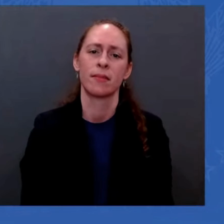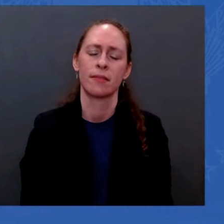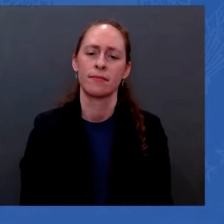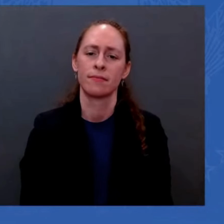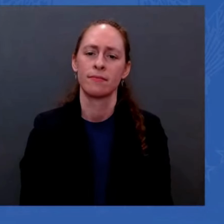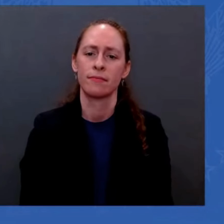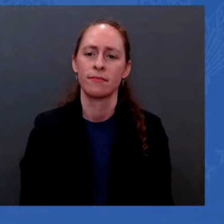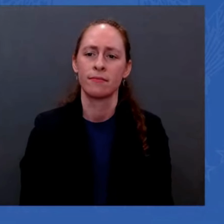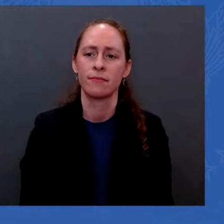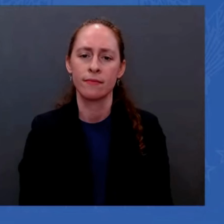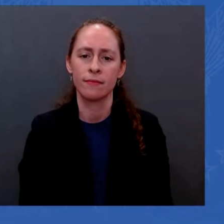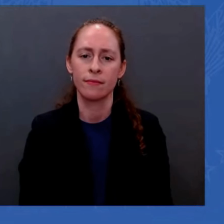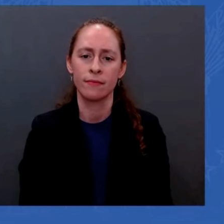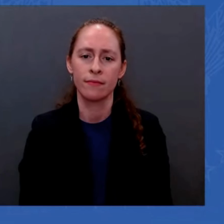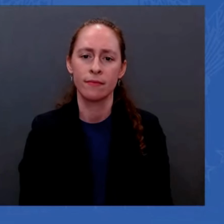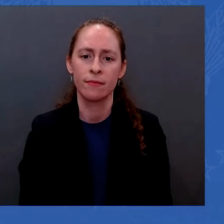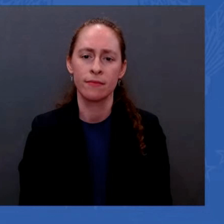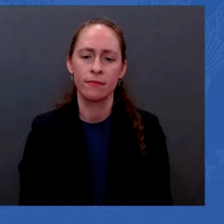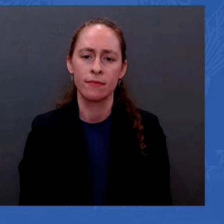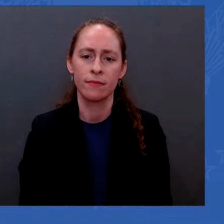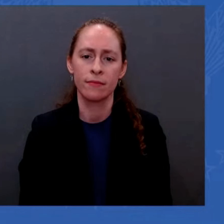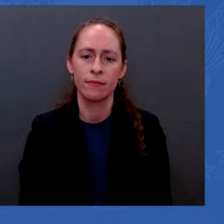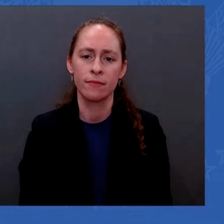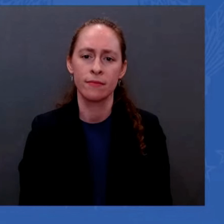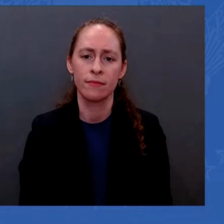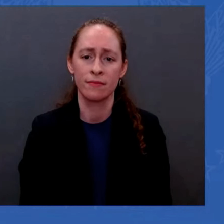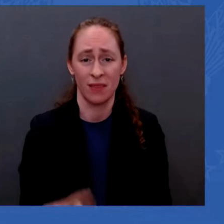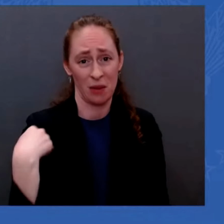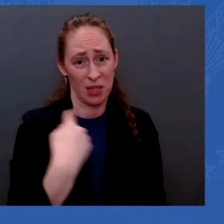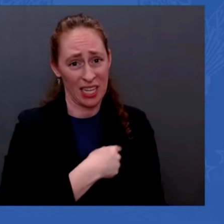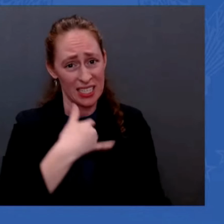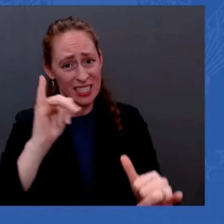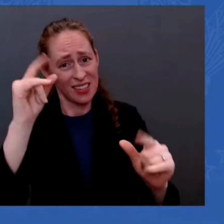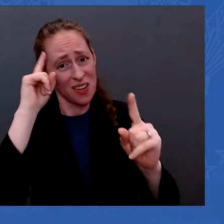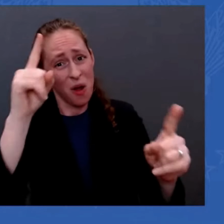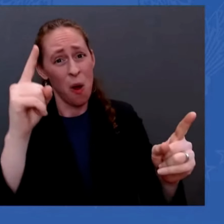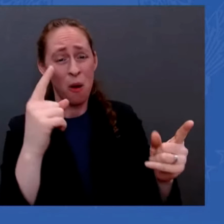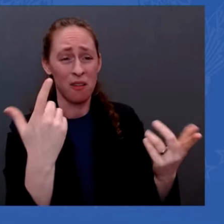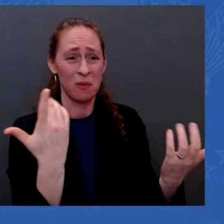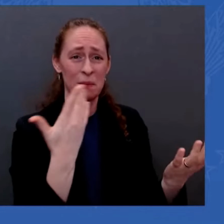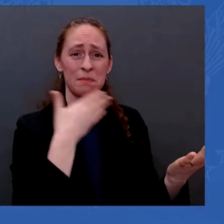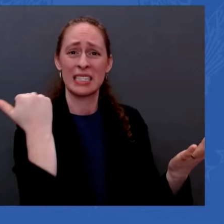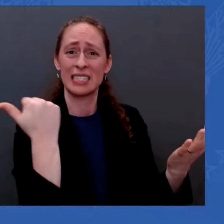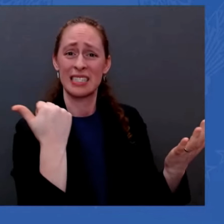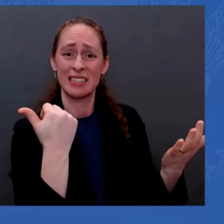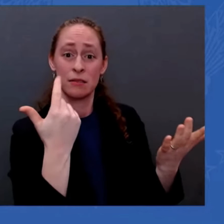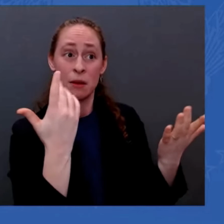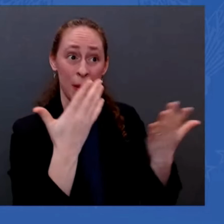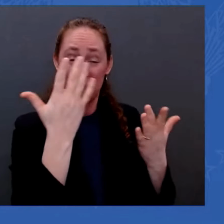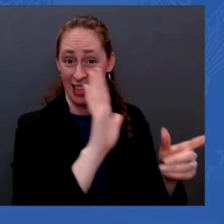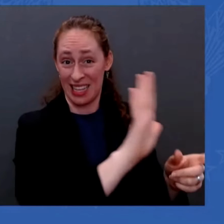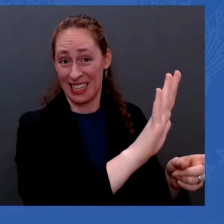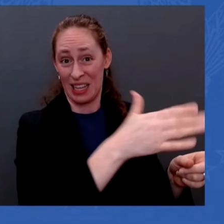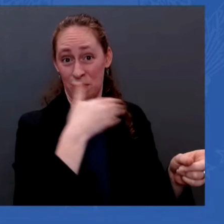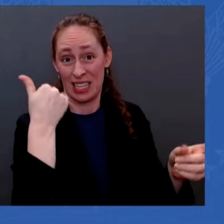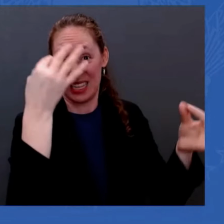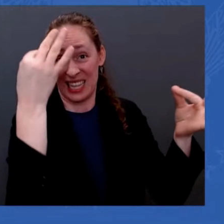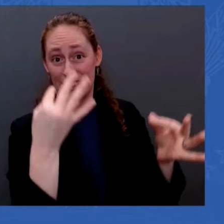it may be the wise choice. And do you have any indication about whether President Putin has made a decision on whether to invade? Do you feel